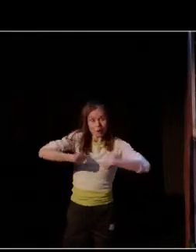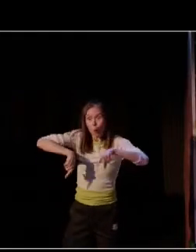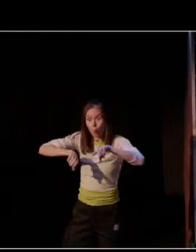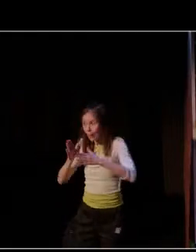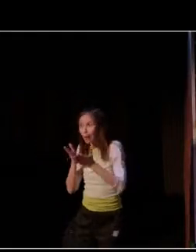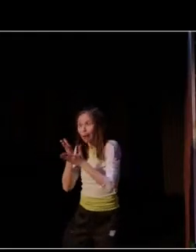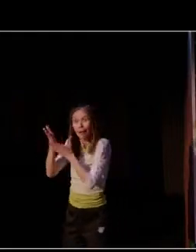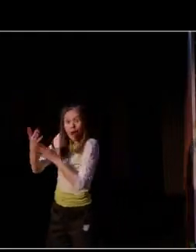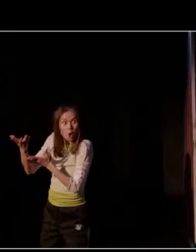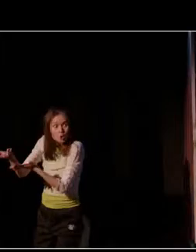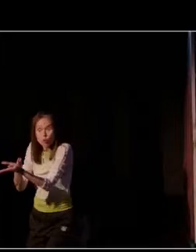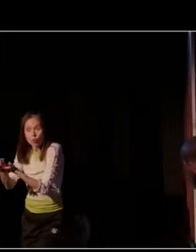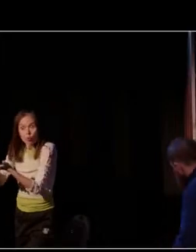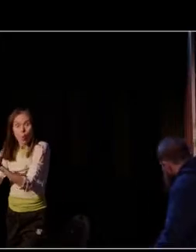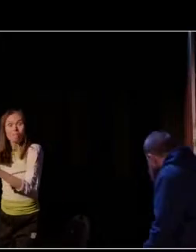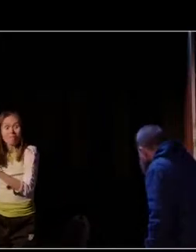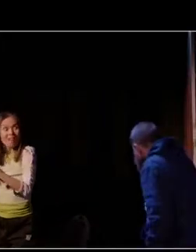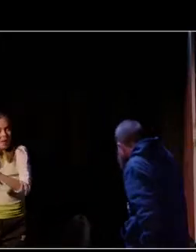Come.